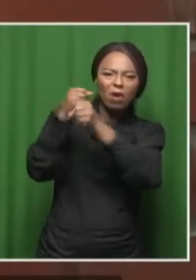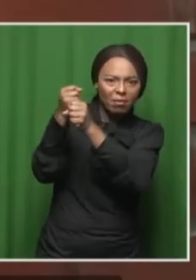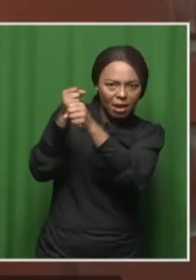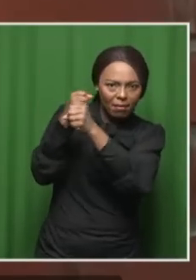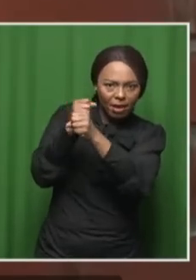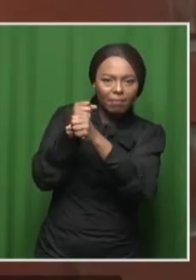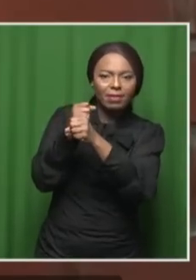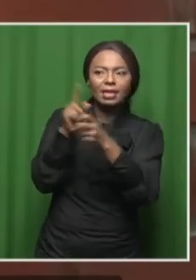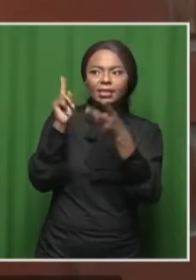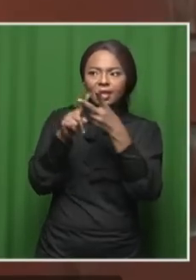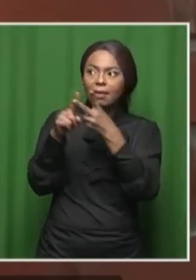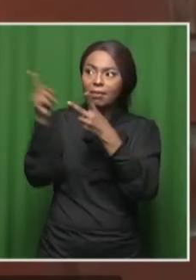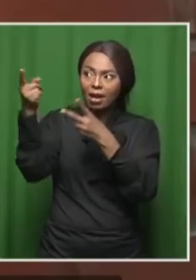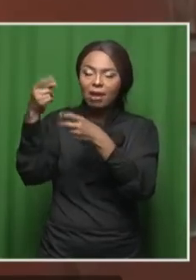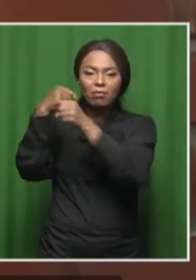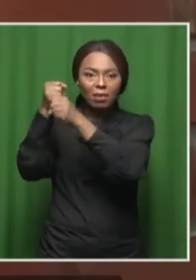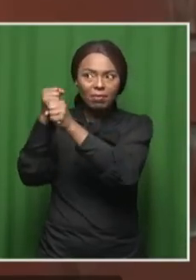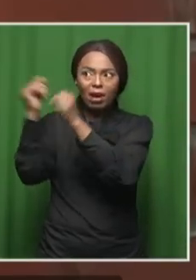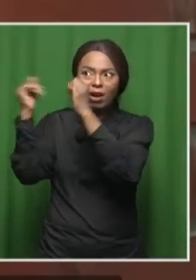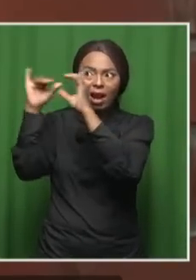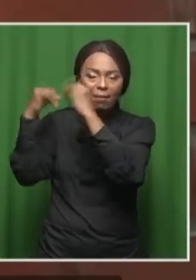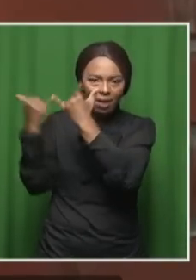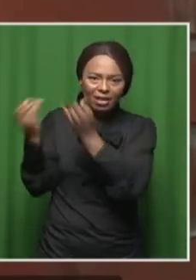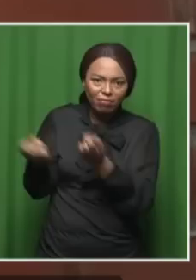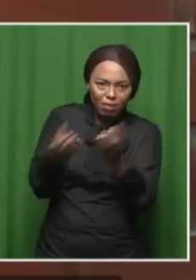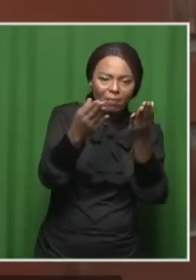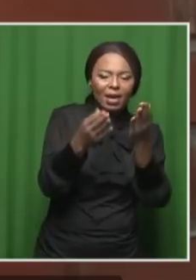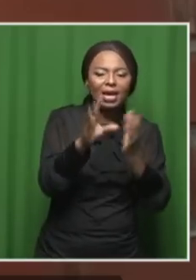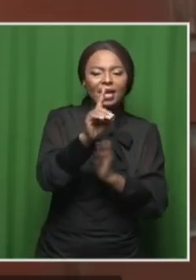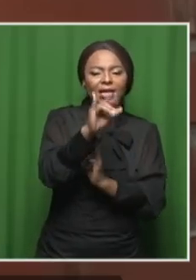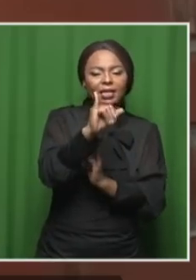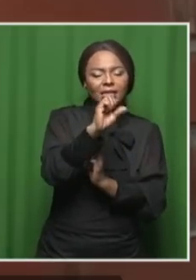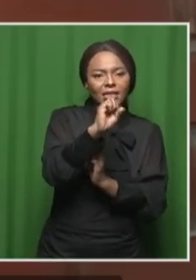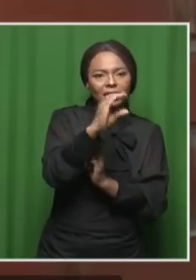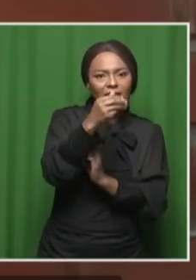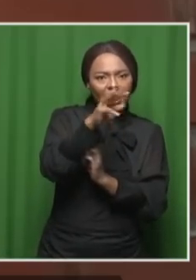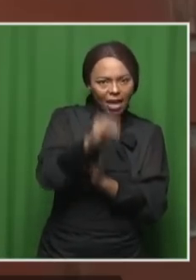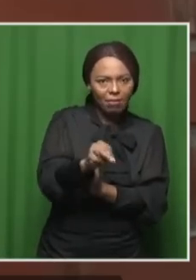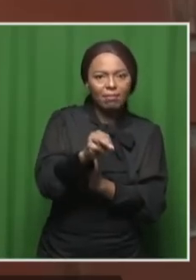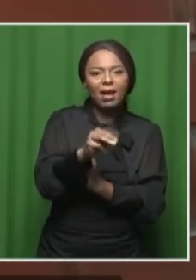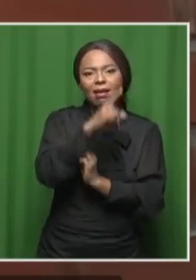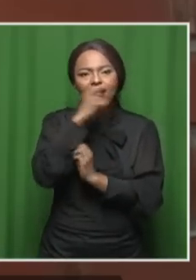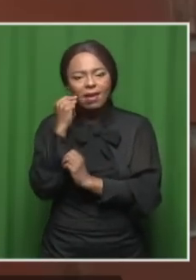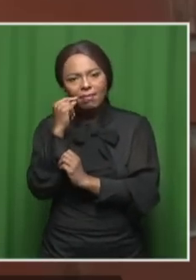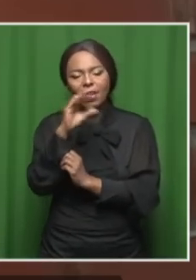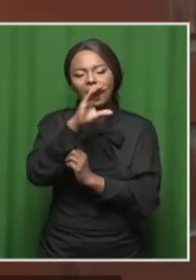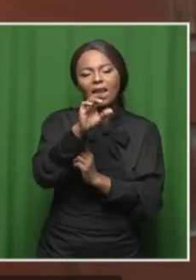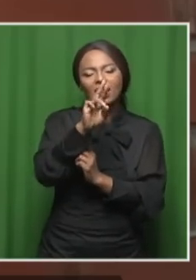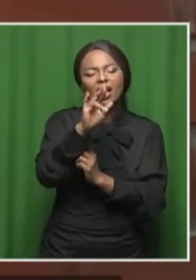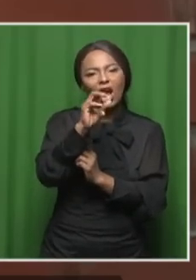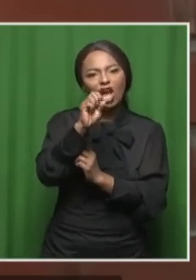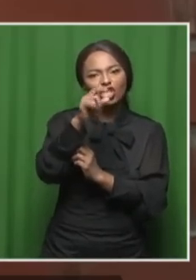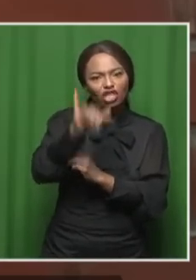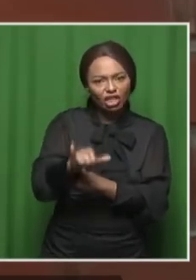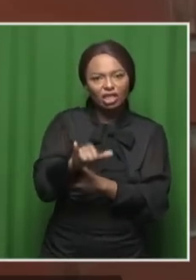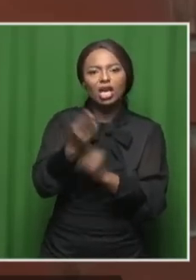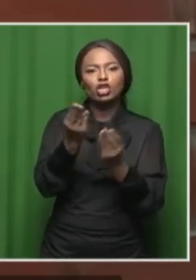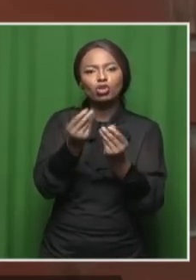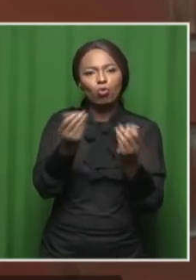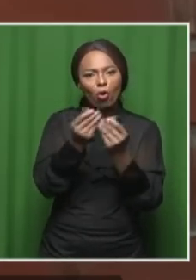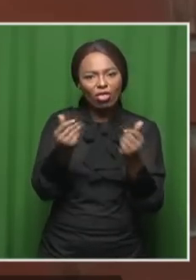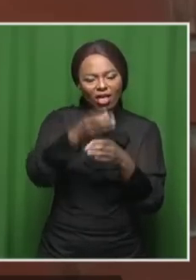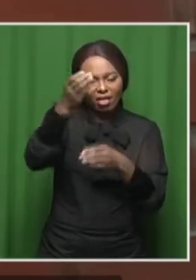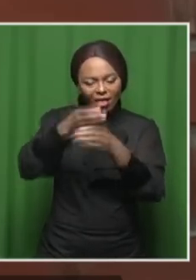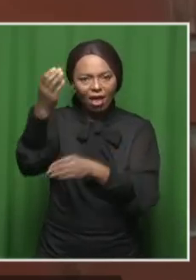is a Dischem, with their Lifestyle brand, both the crunchy and the smooth. And they also, because they have their